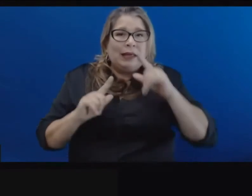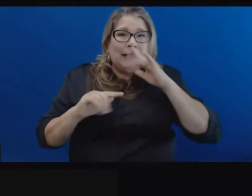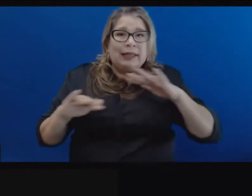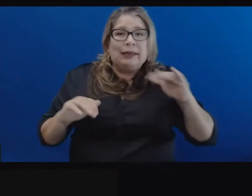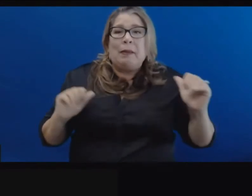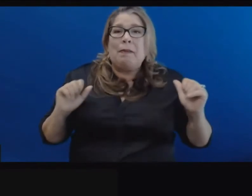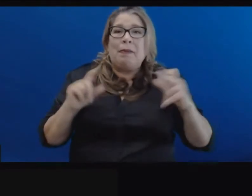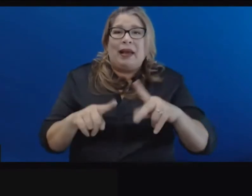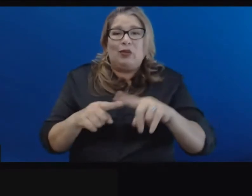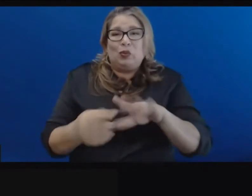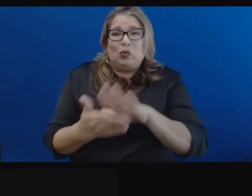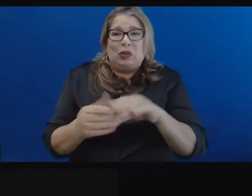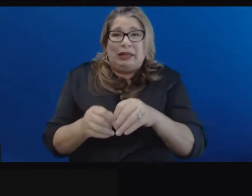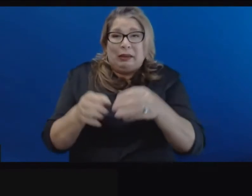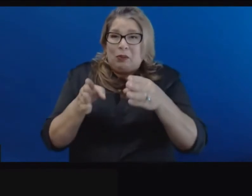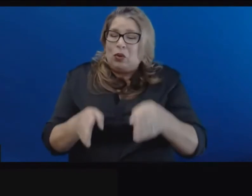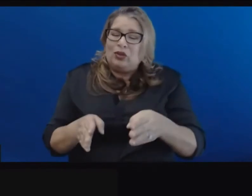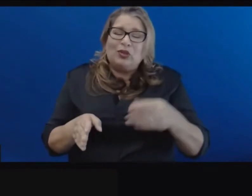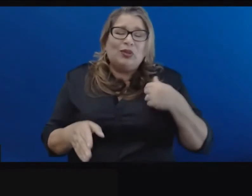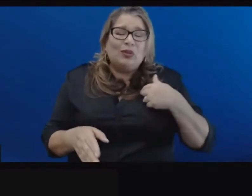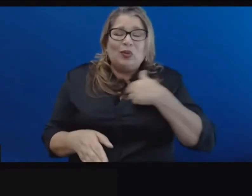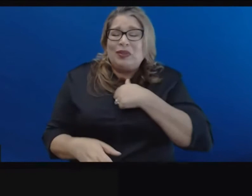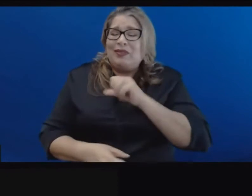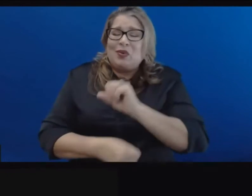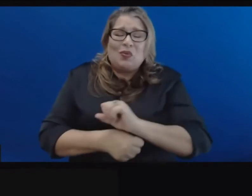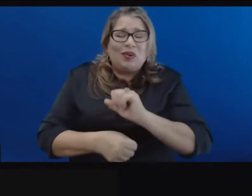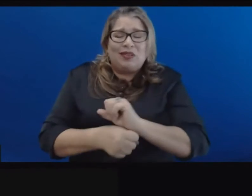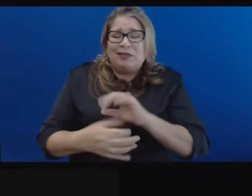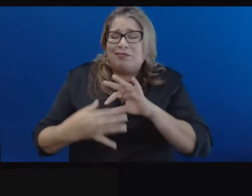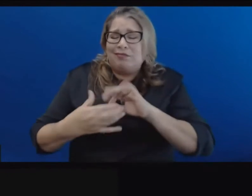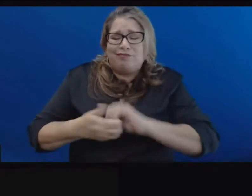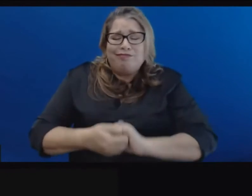all across the state, various education